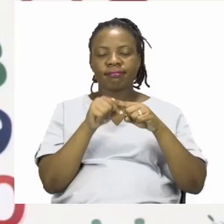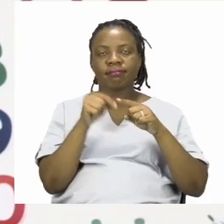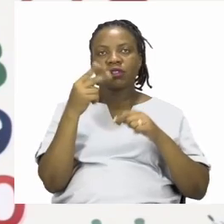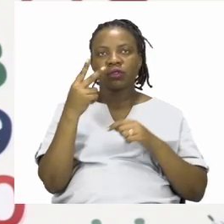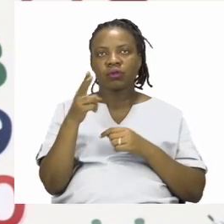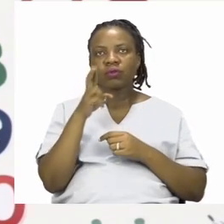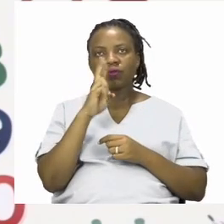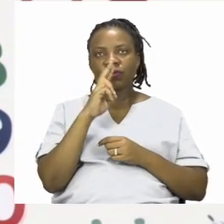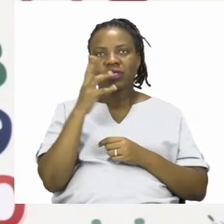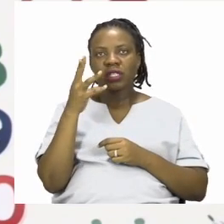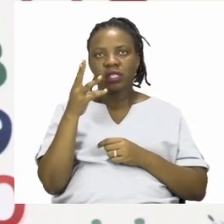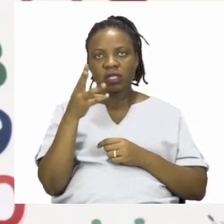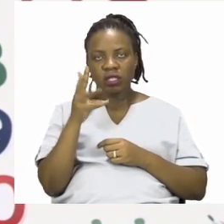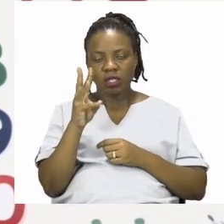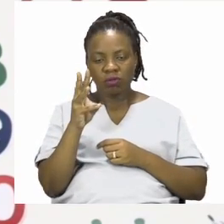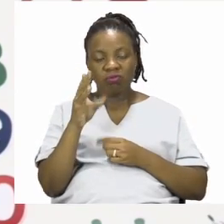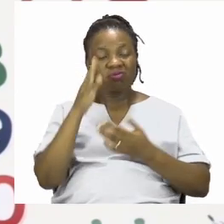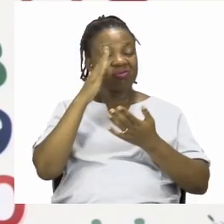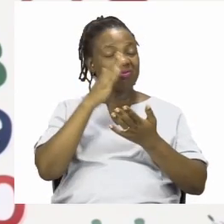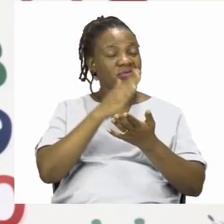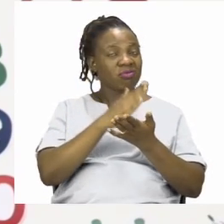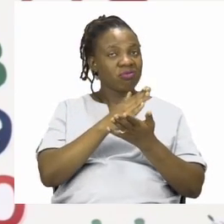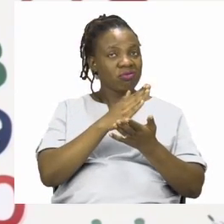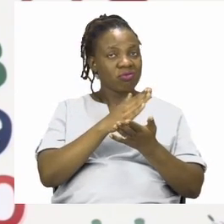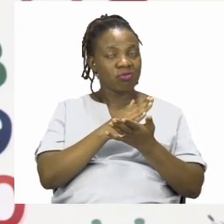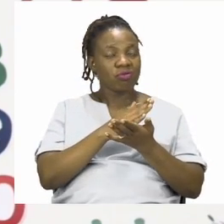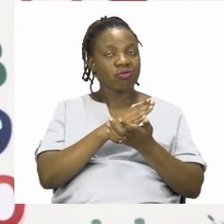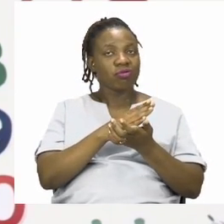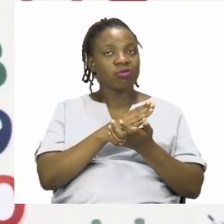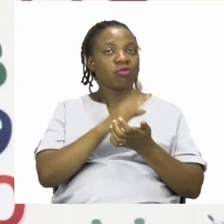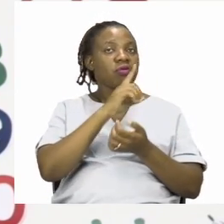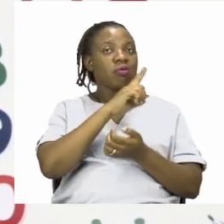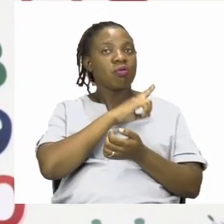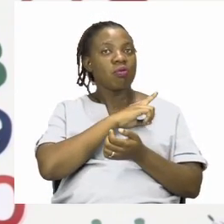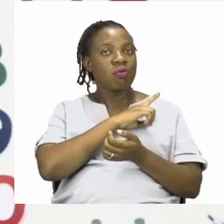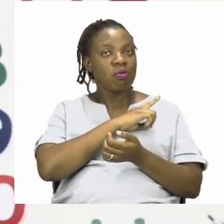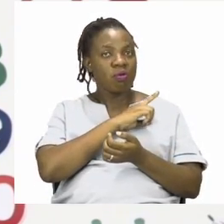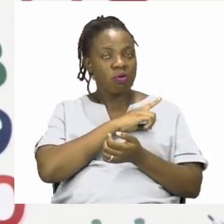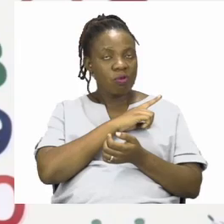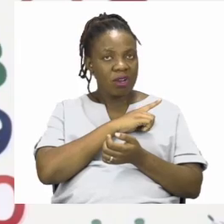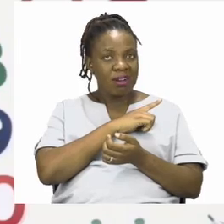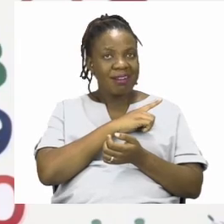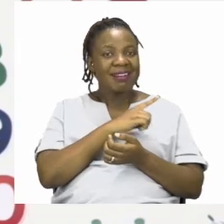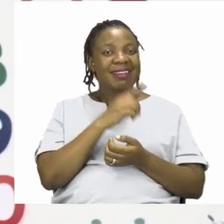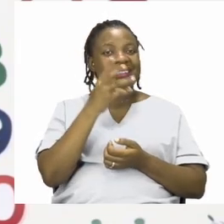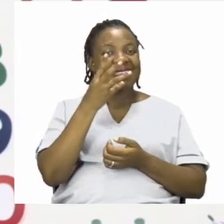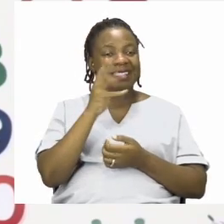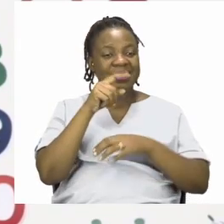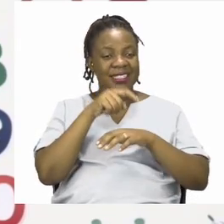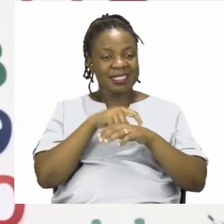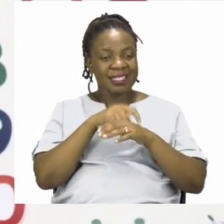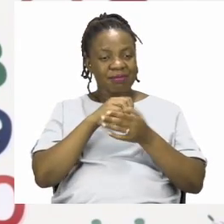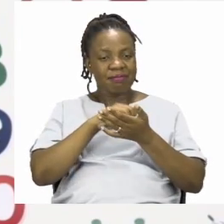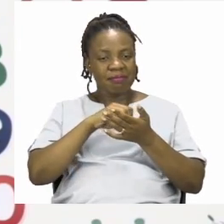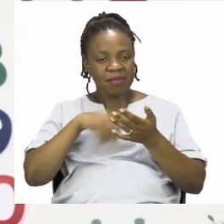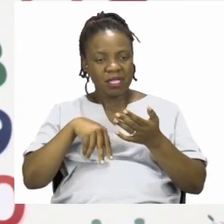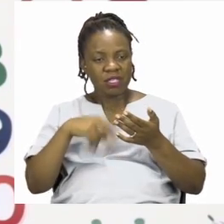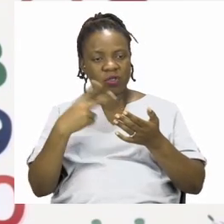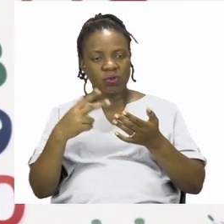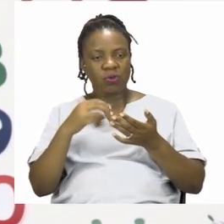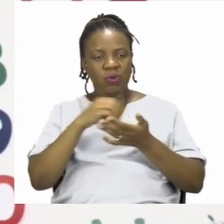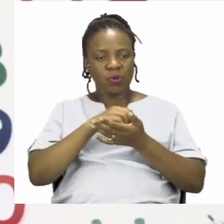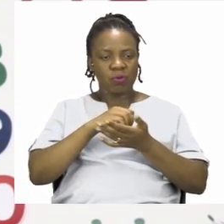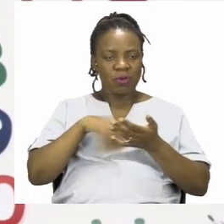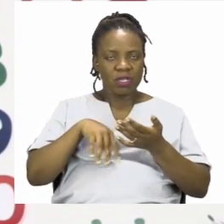we subtracted repeatedly 6 times. And that means, everyone, that we